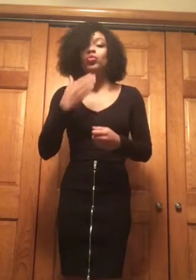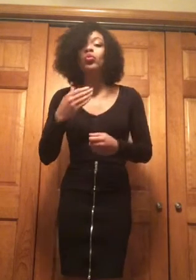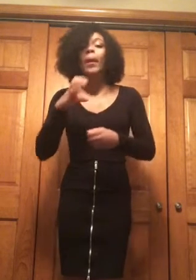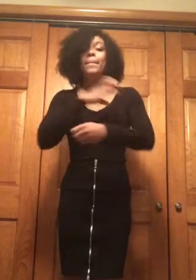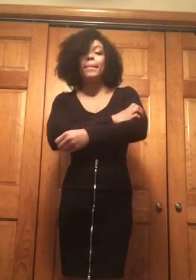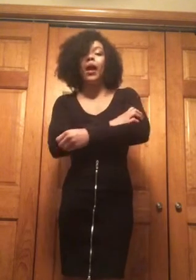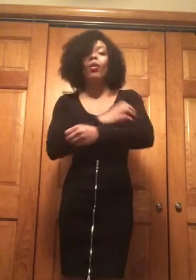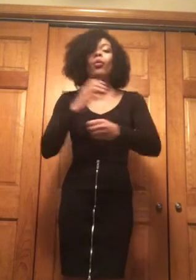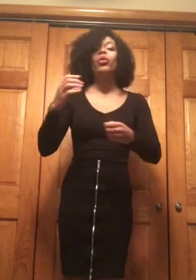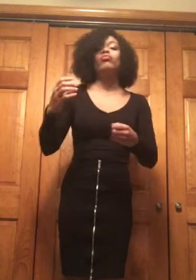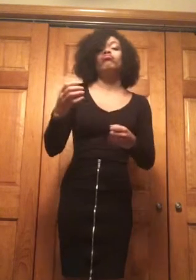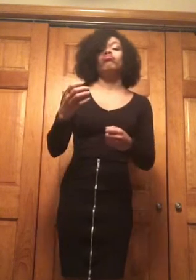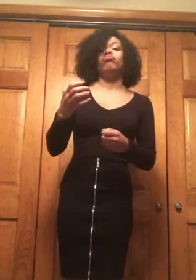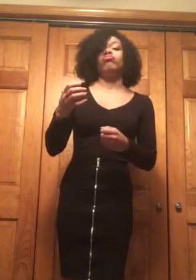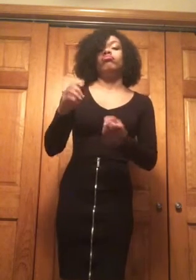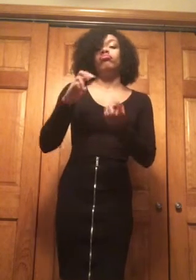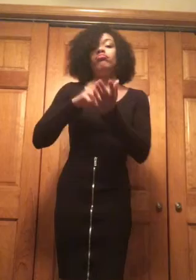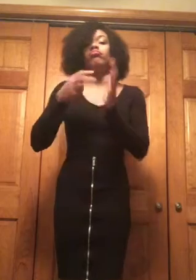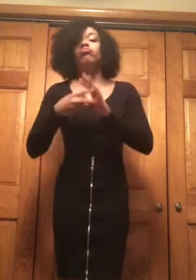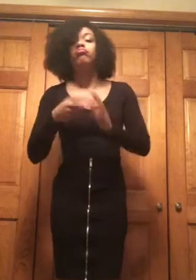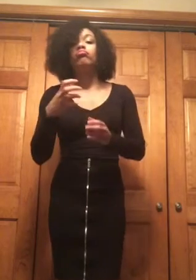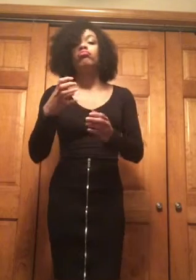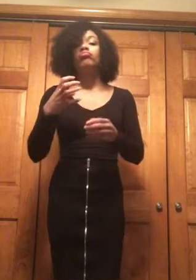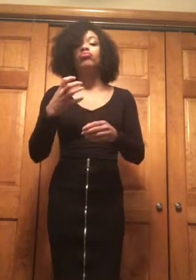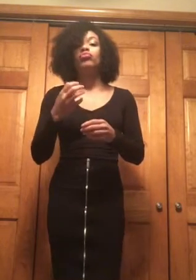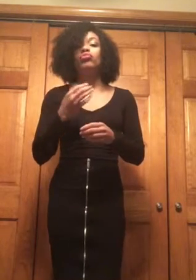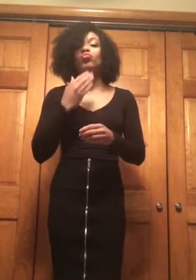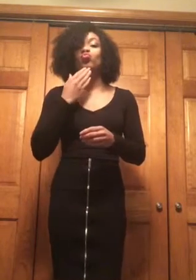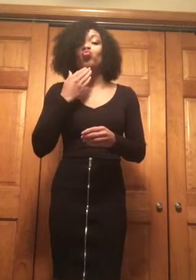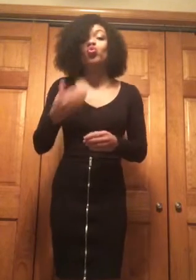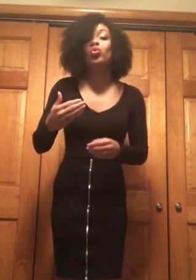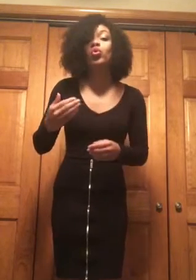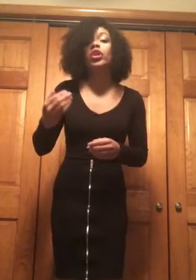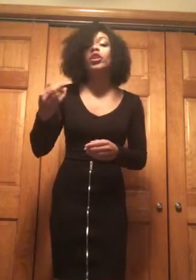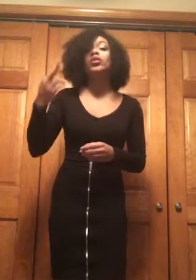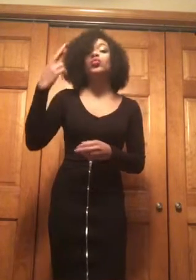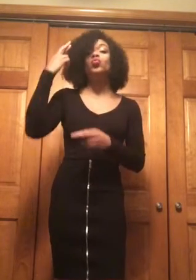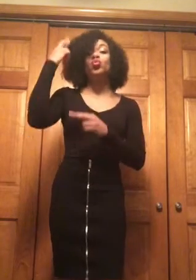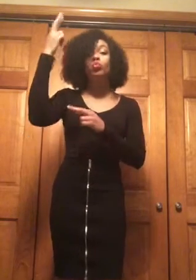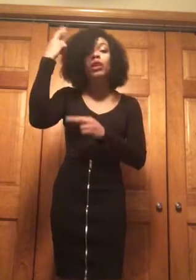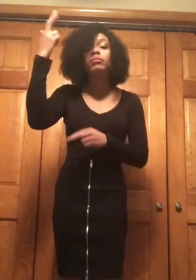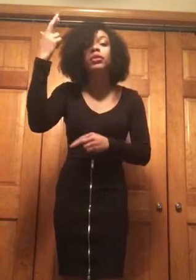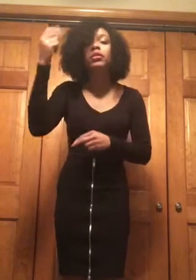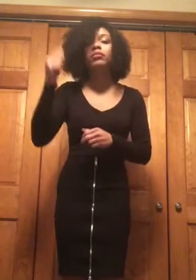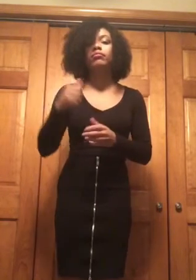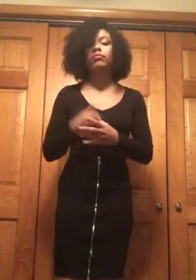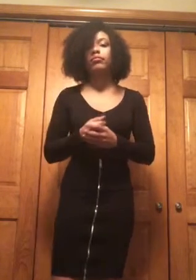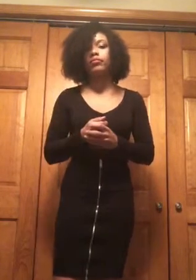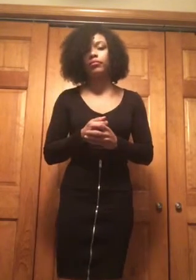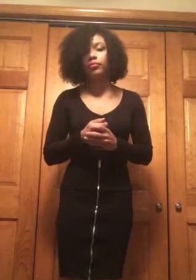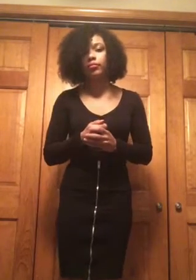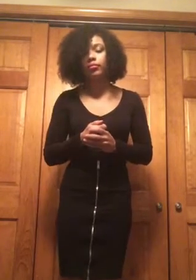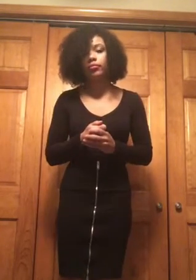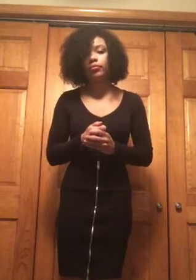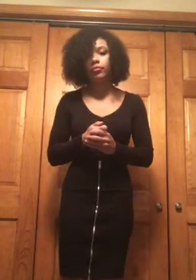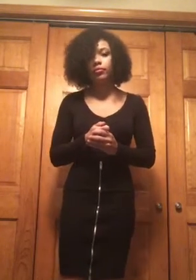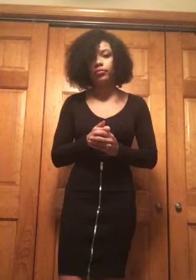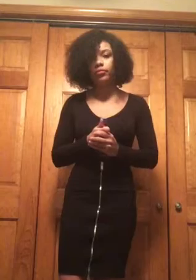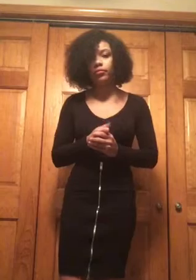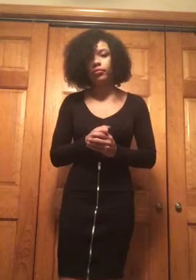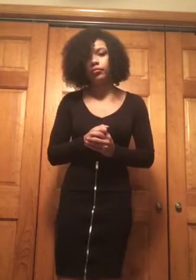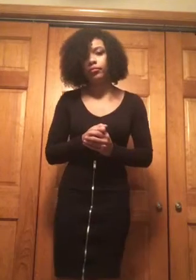one of my superpowers to be the ability to tell good stories. I learned the art of entertaining and informing people by using my